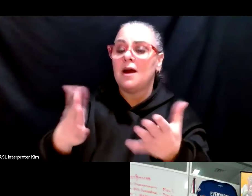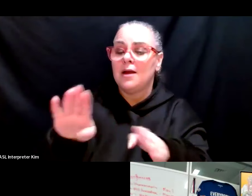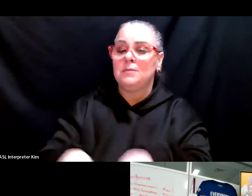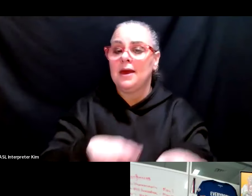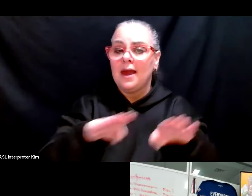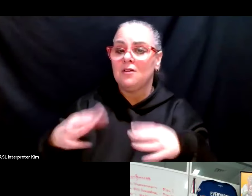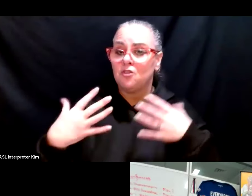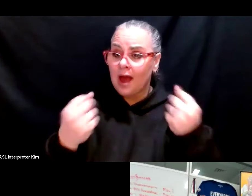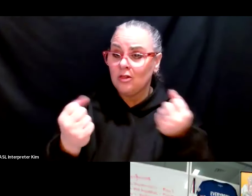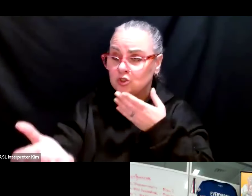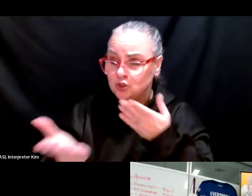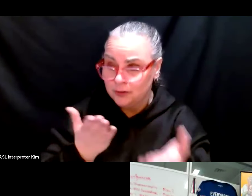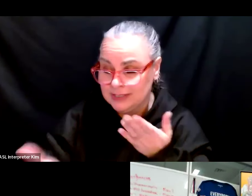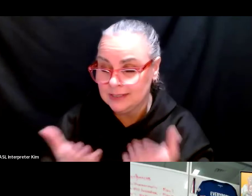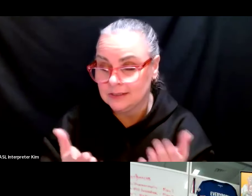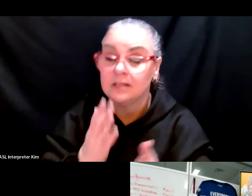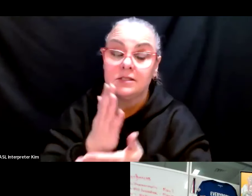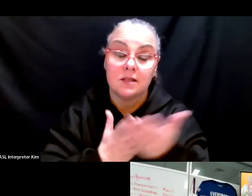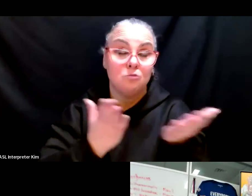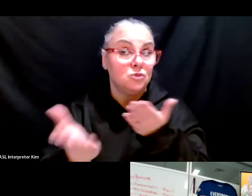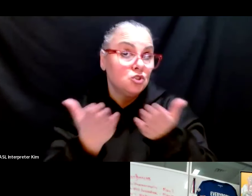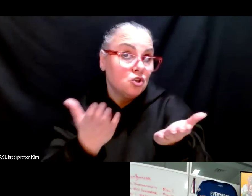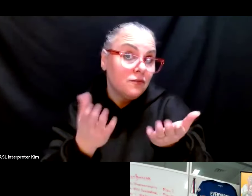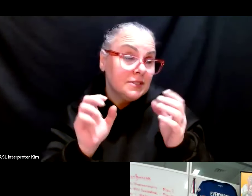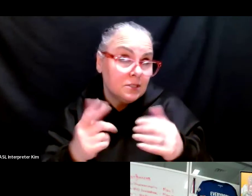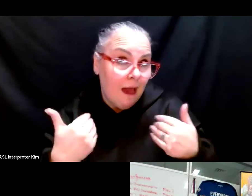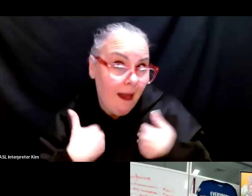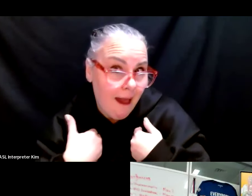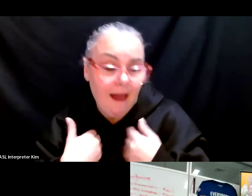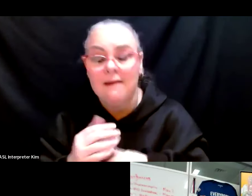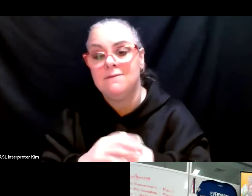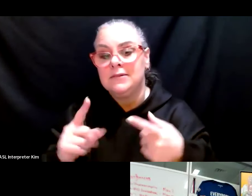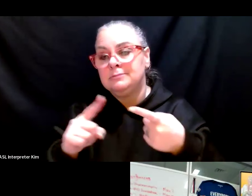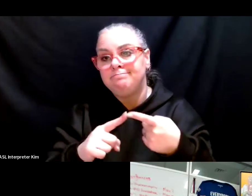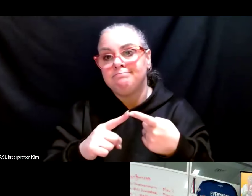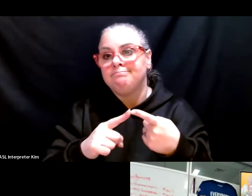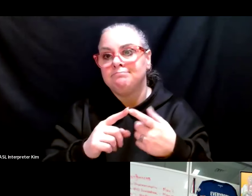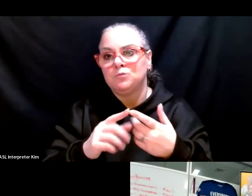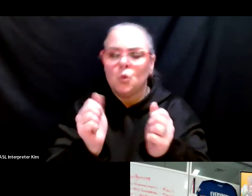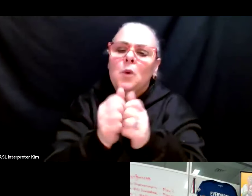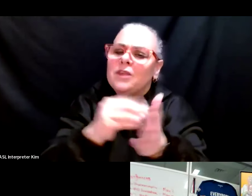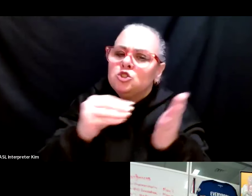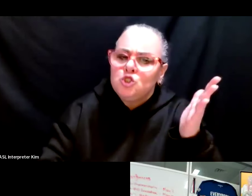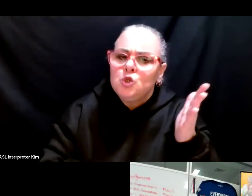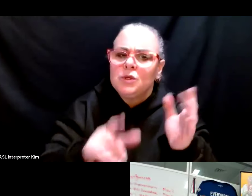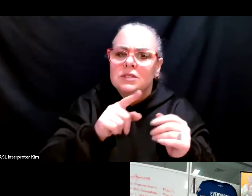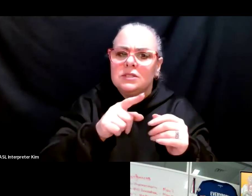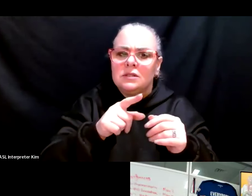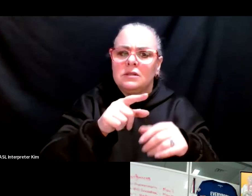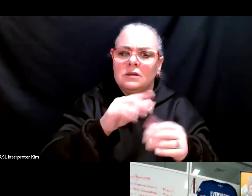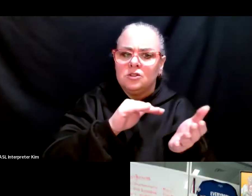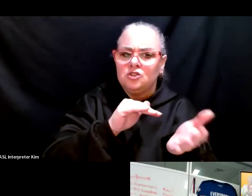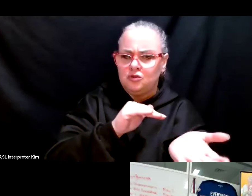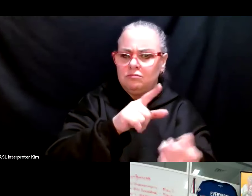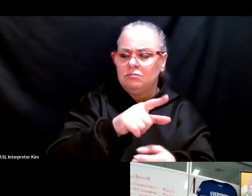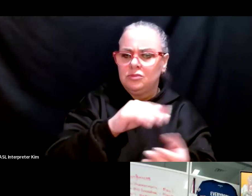services. So some of the services that could be accessed with the students that Dr. Simon has been sharing